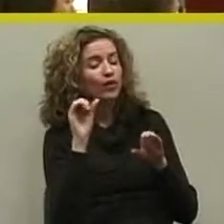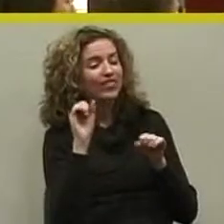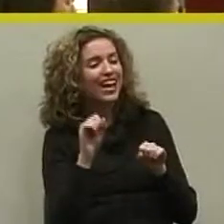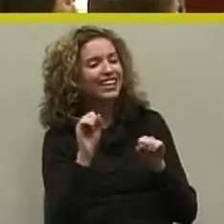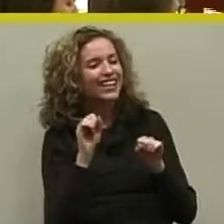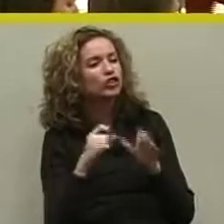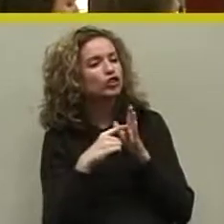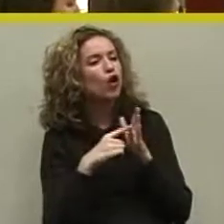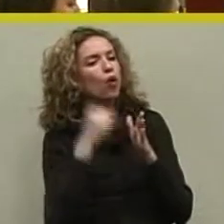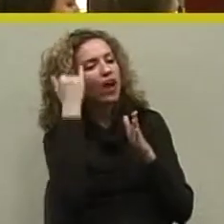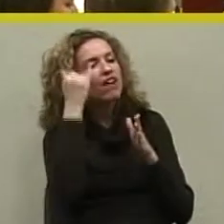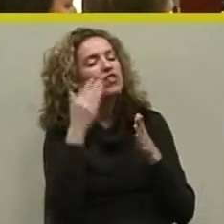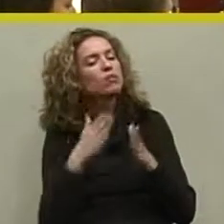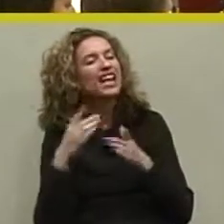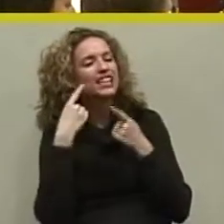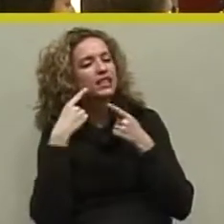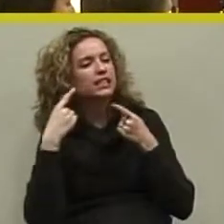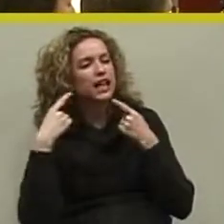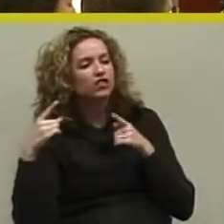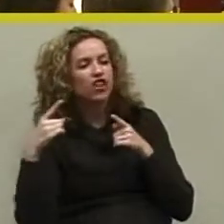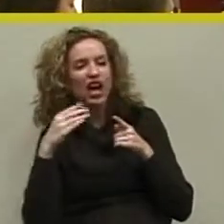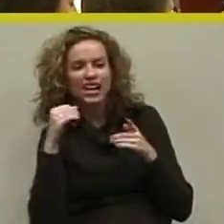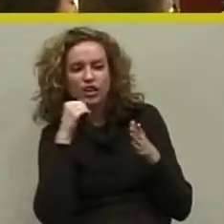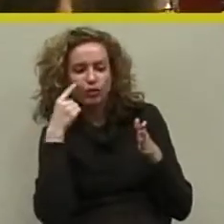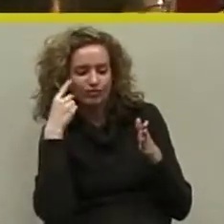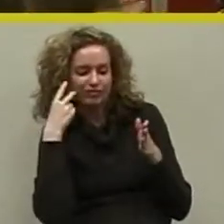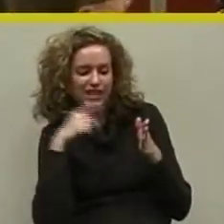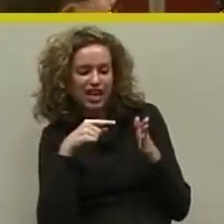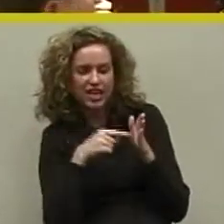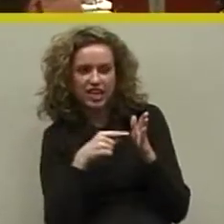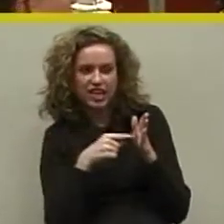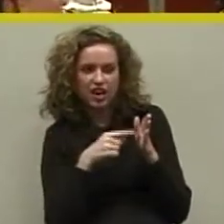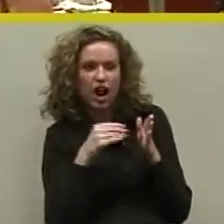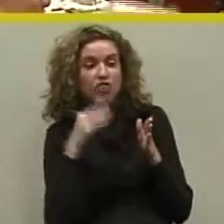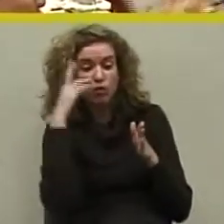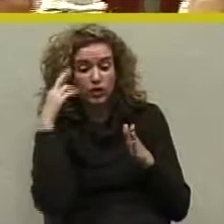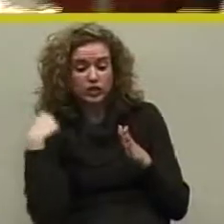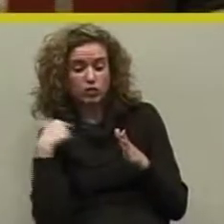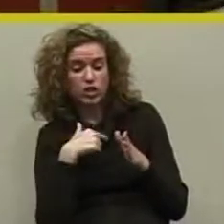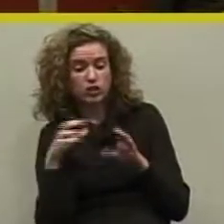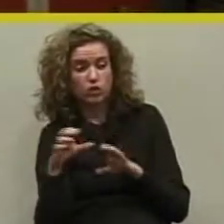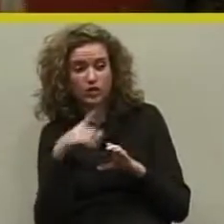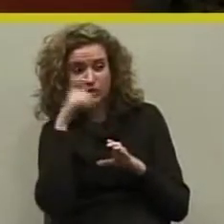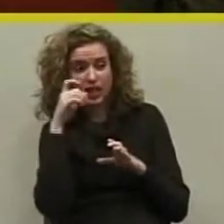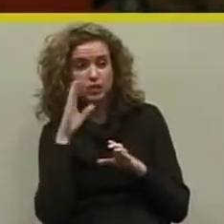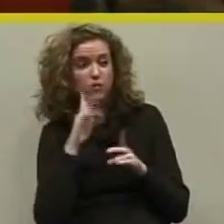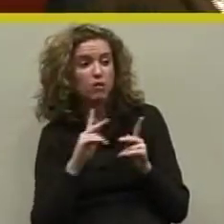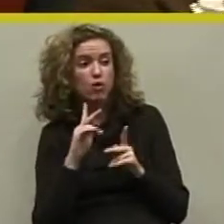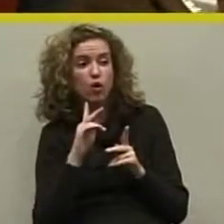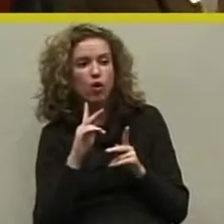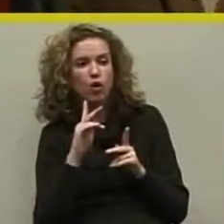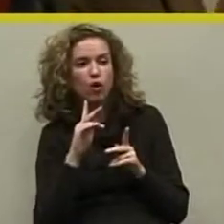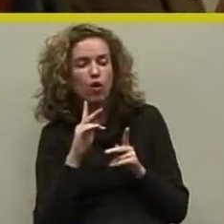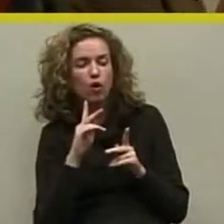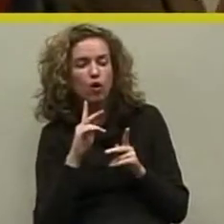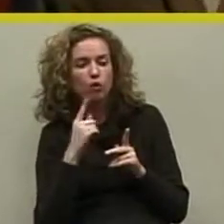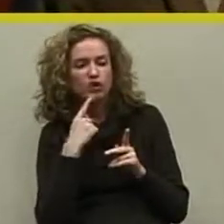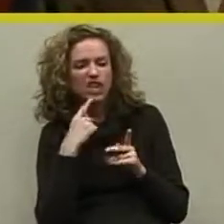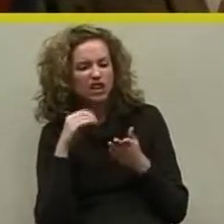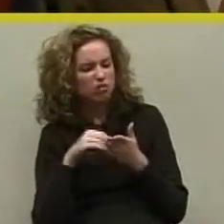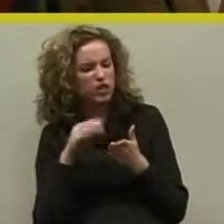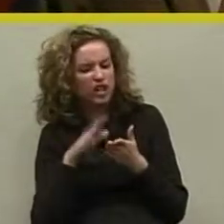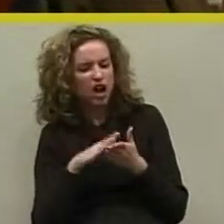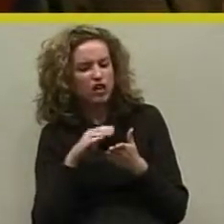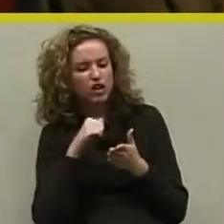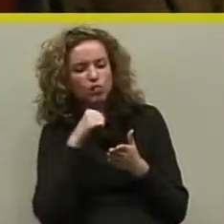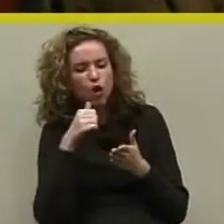see that fitting in on there. And the reason we do that is because too many times we've seen people put will not yell out, will not do this, will